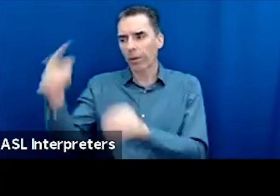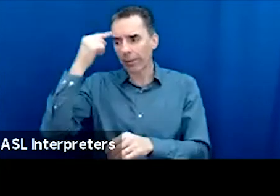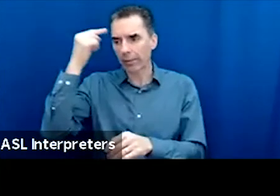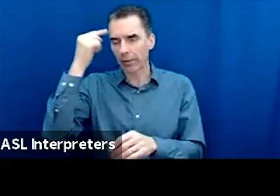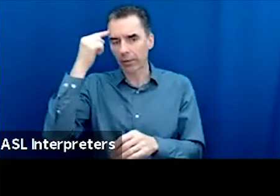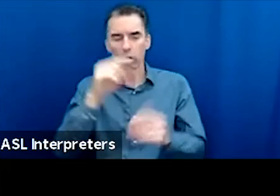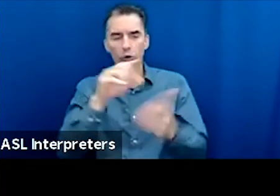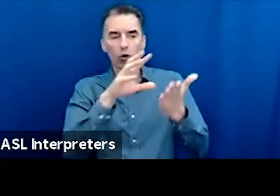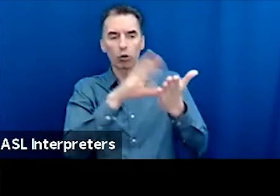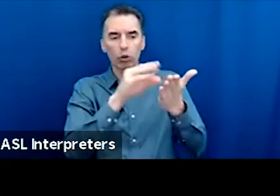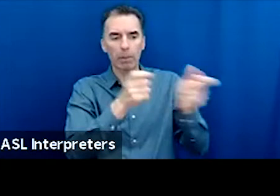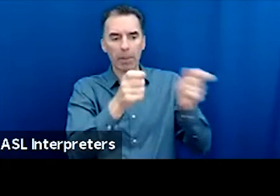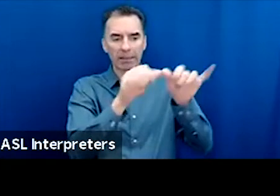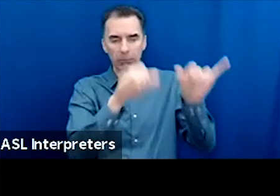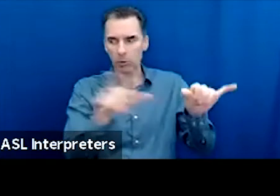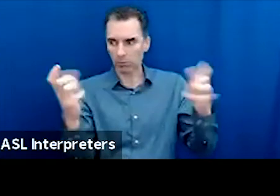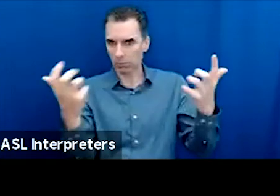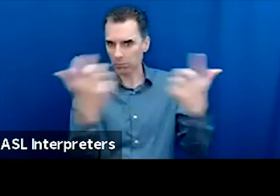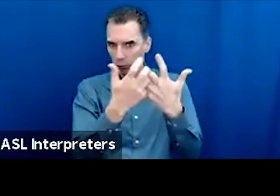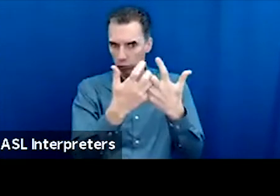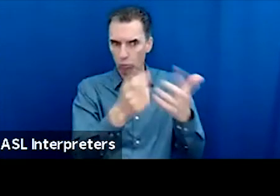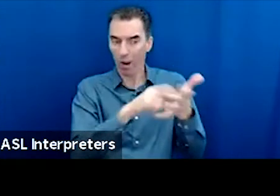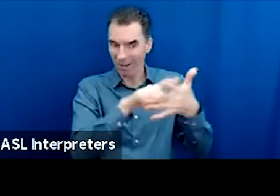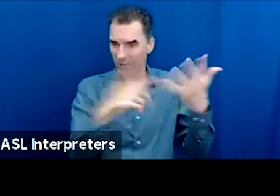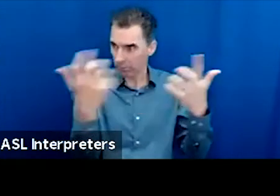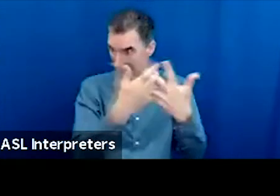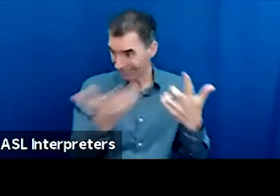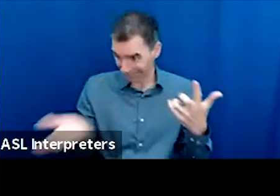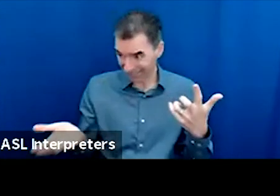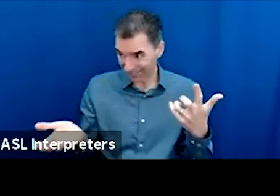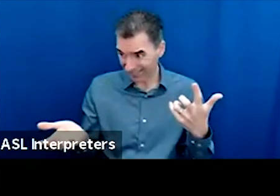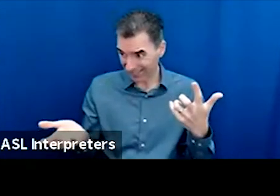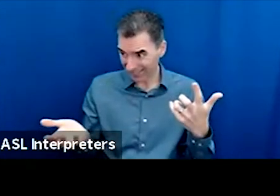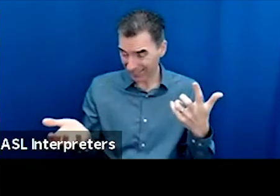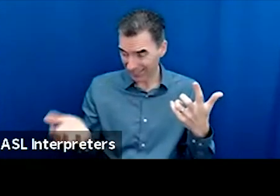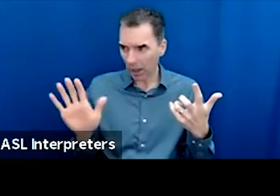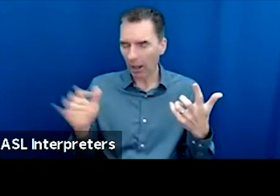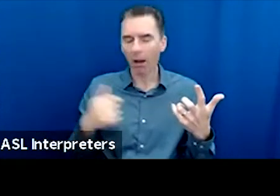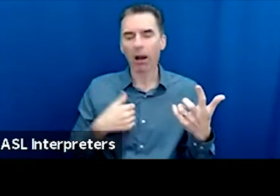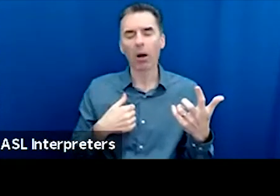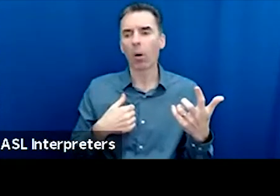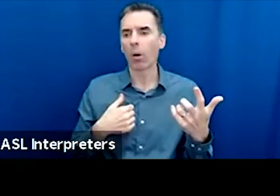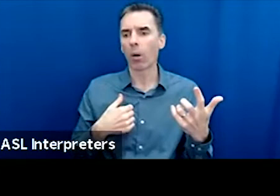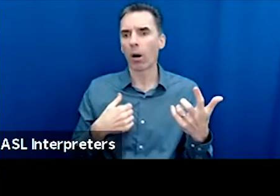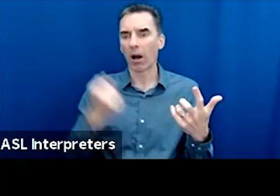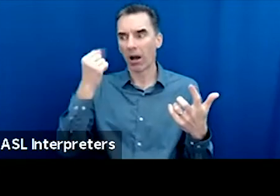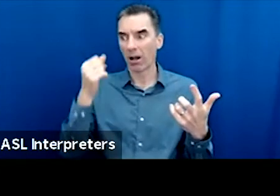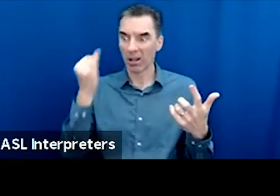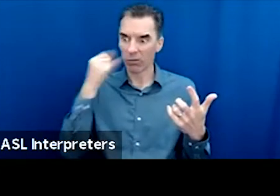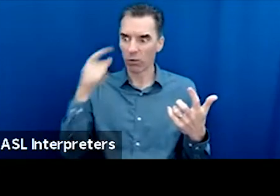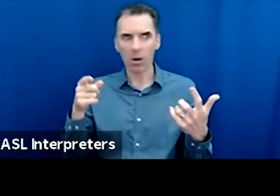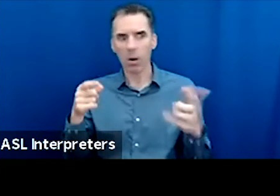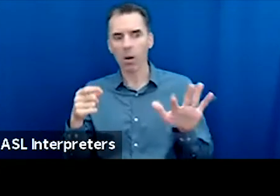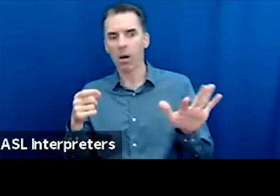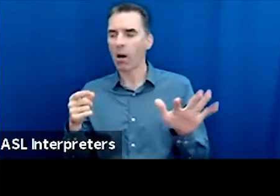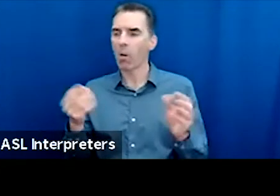learning management system. Yes. Requirements, but I would hate to see you spend more money and more time on